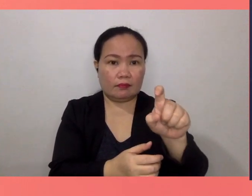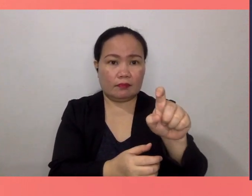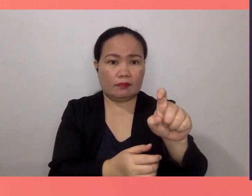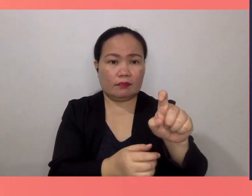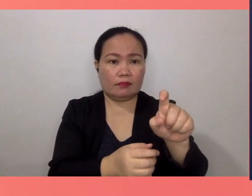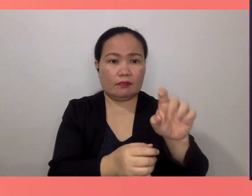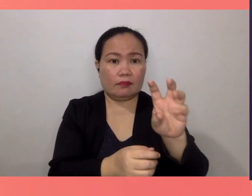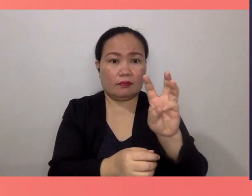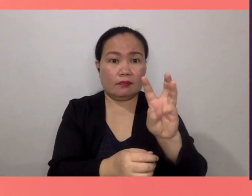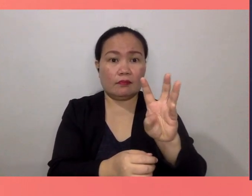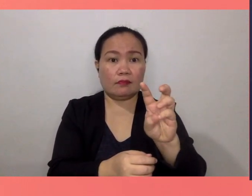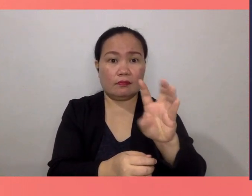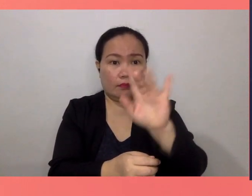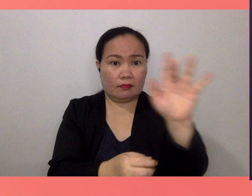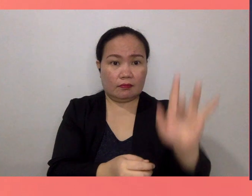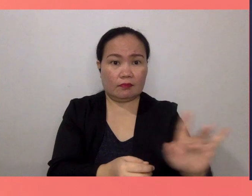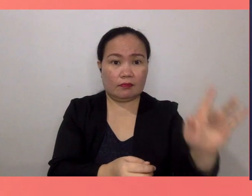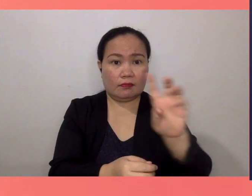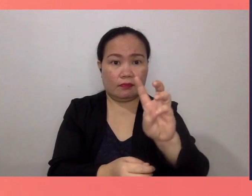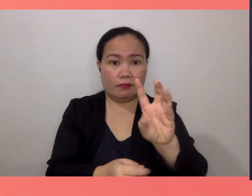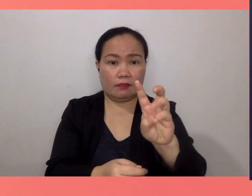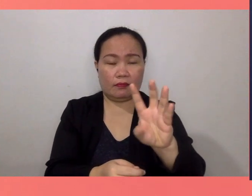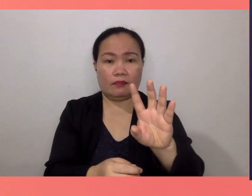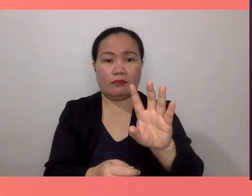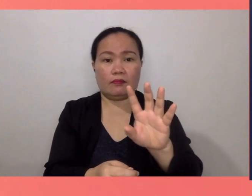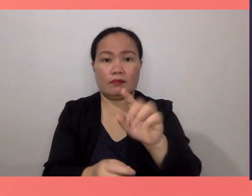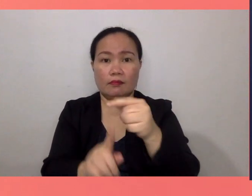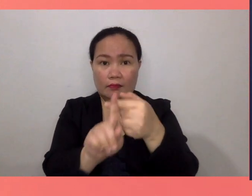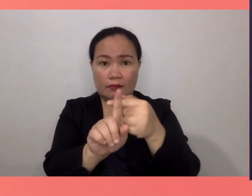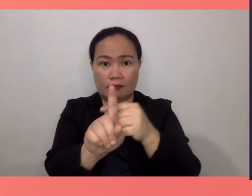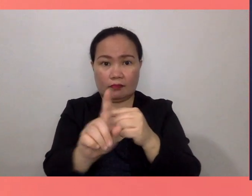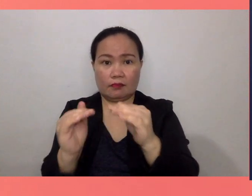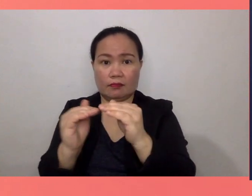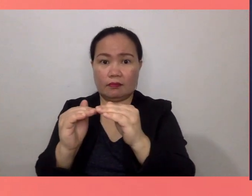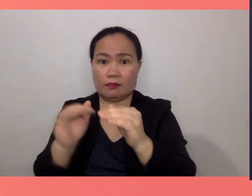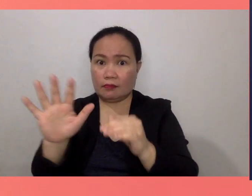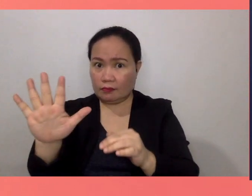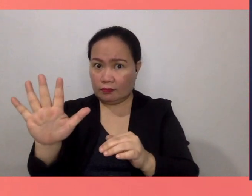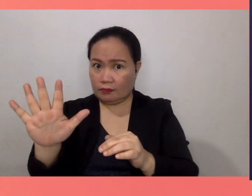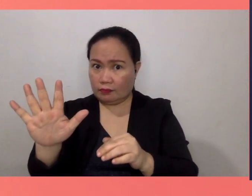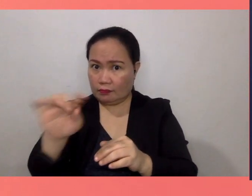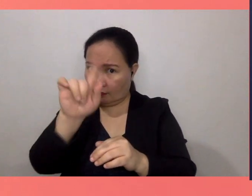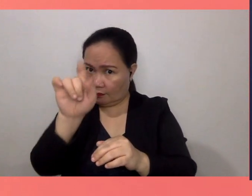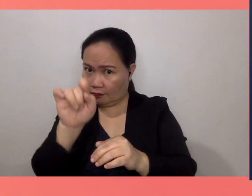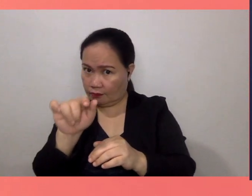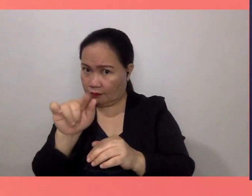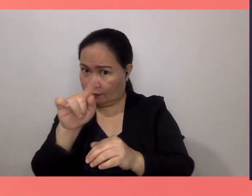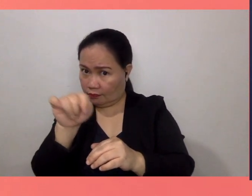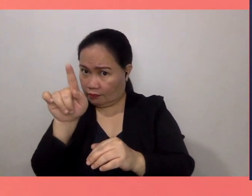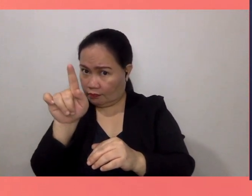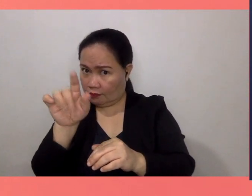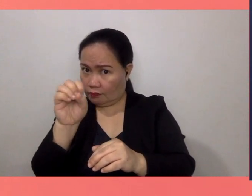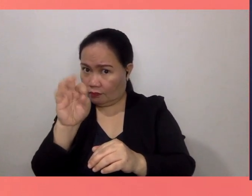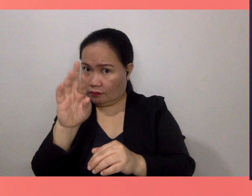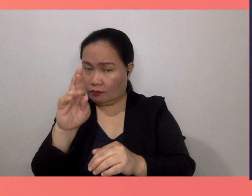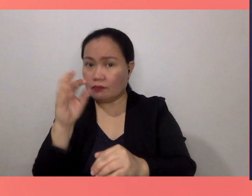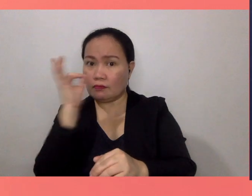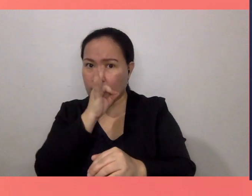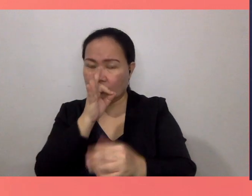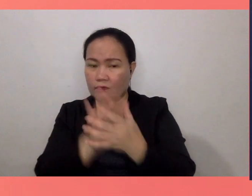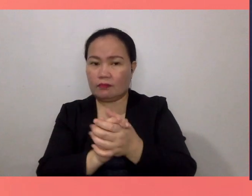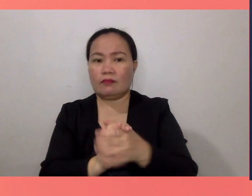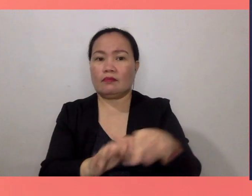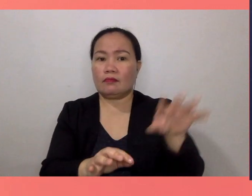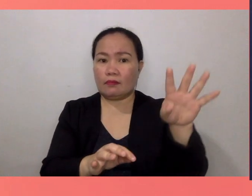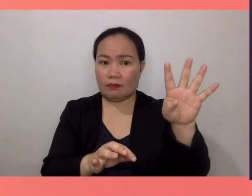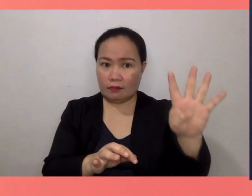is square root of 16 plus 1 is equal to 5. So tingnan natin. Square root of 16, that is 4,